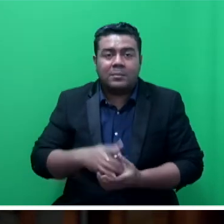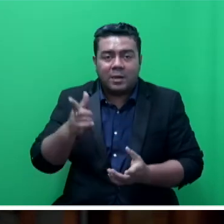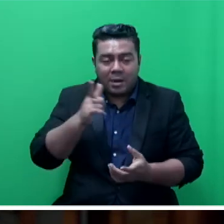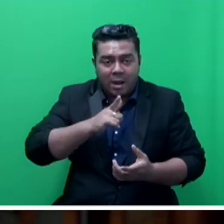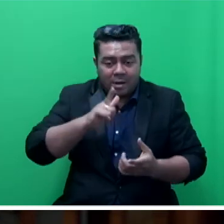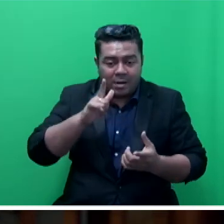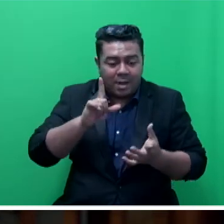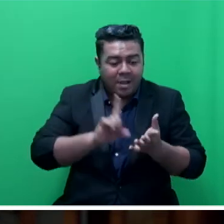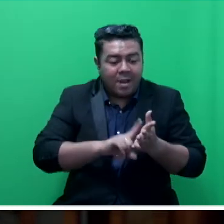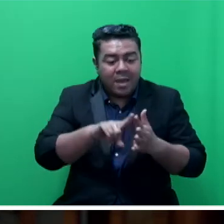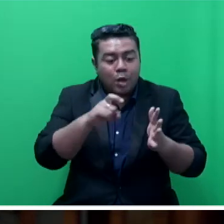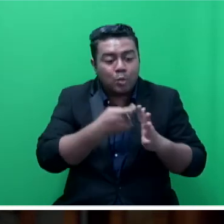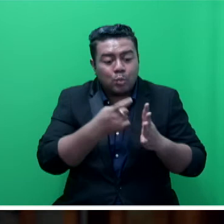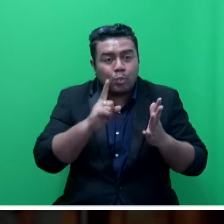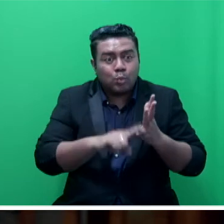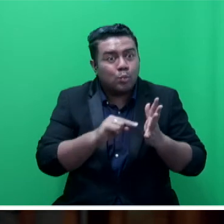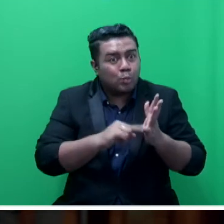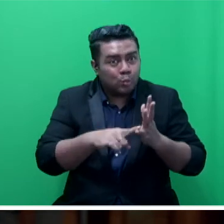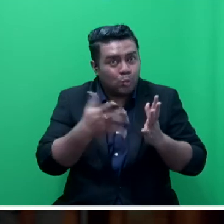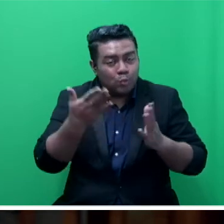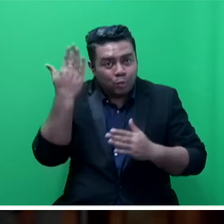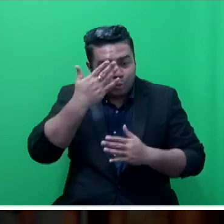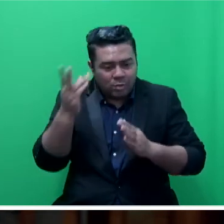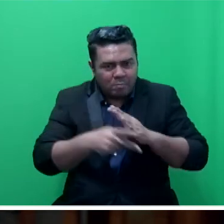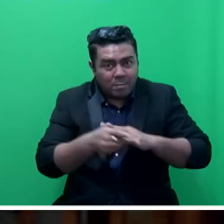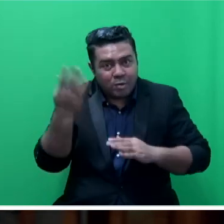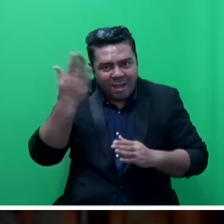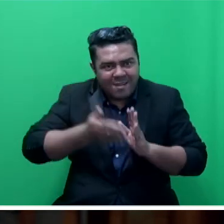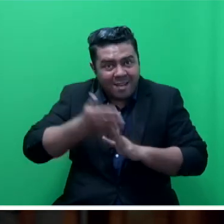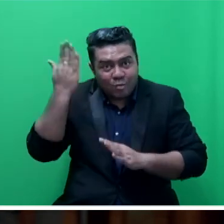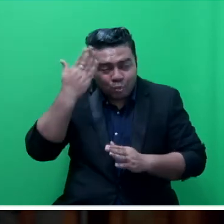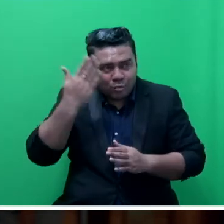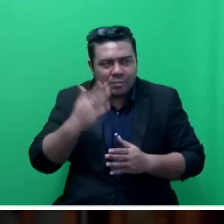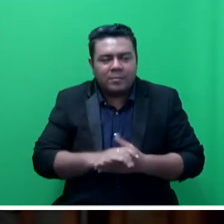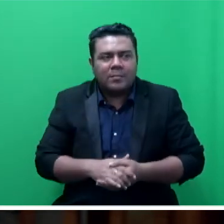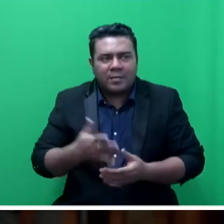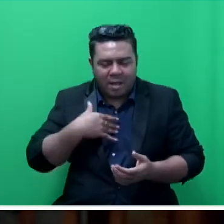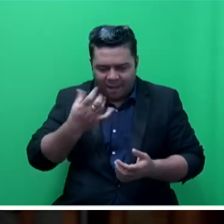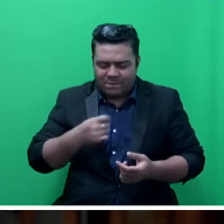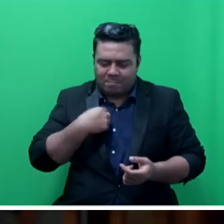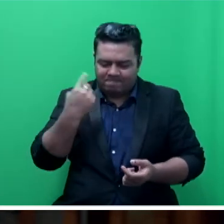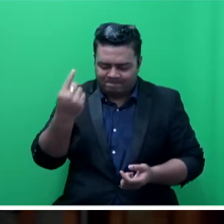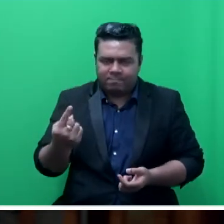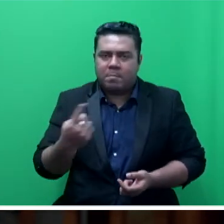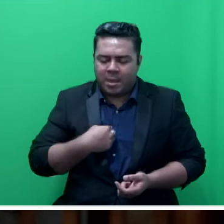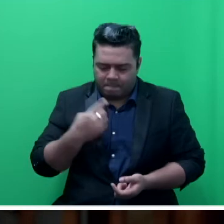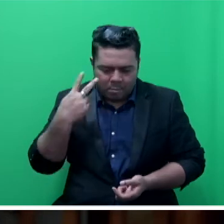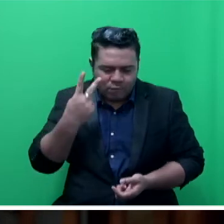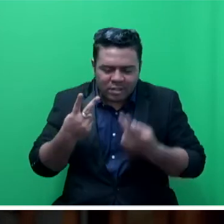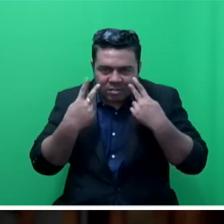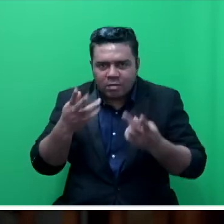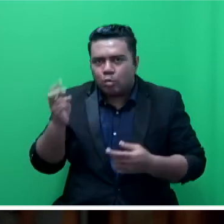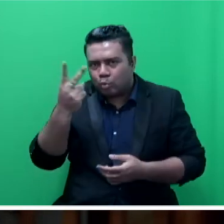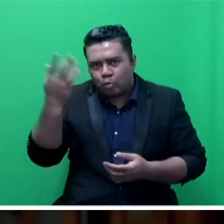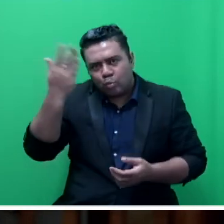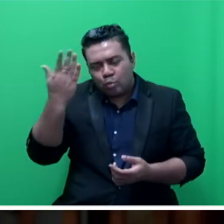schools, there is ample space for students to study in comfort. I have personally visited the 2 schools and